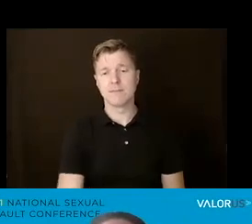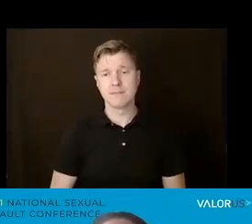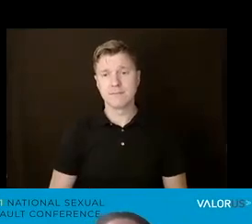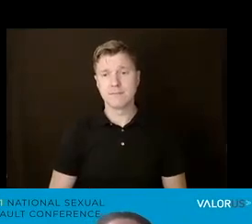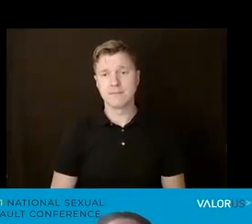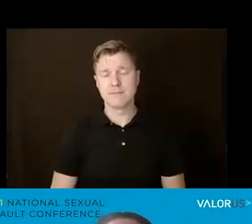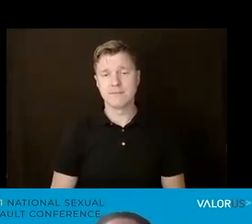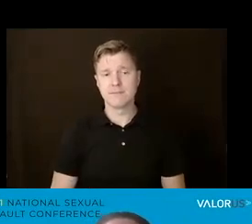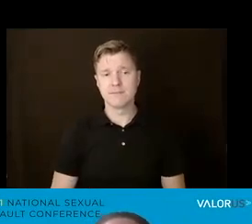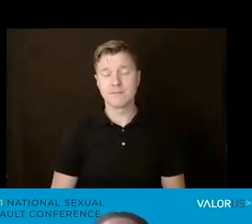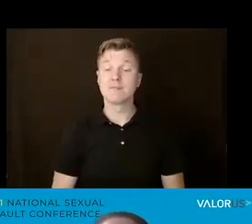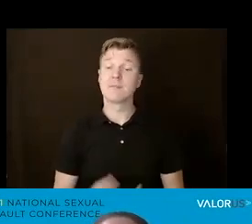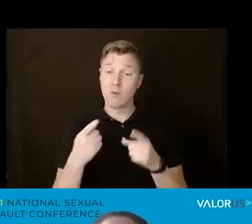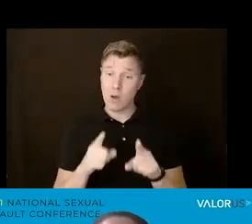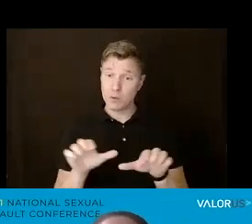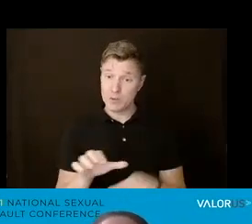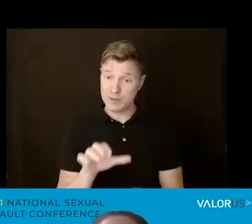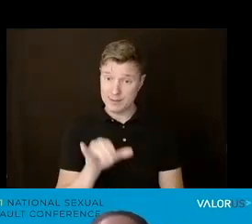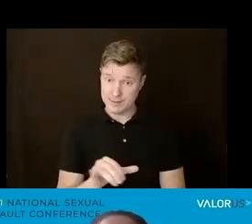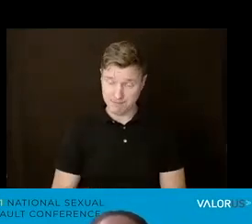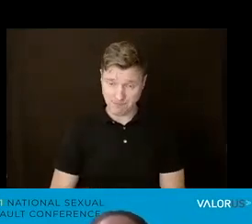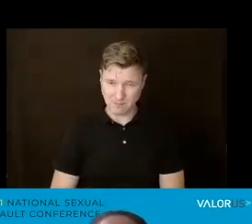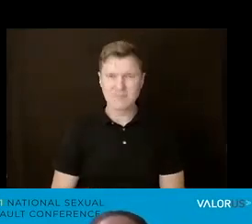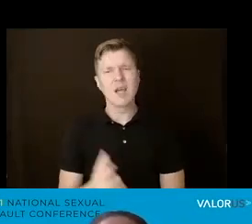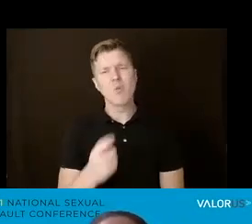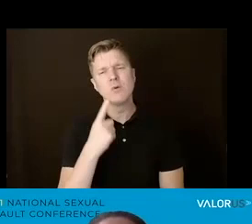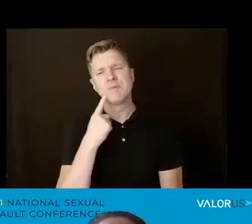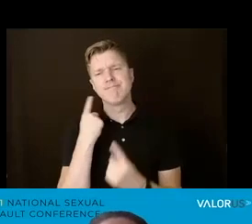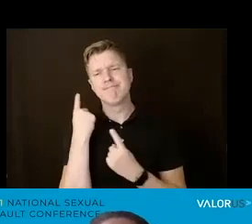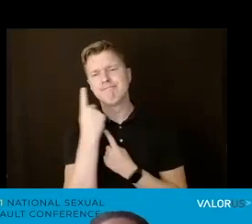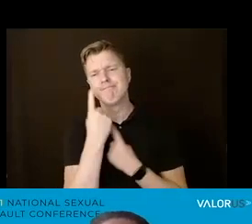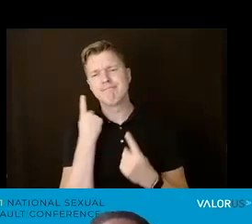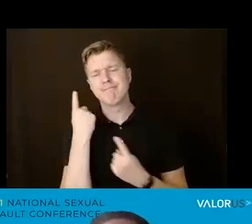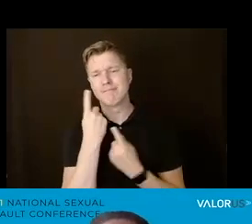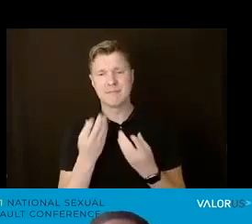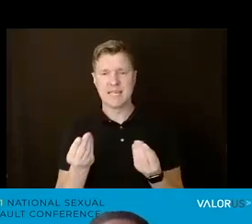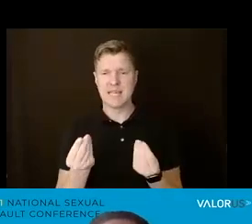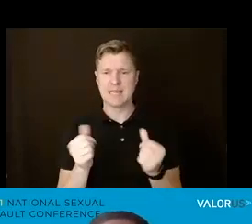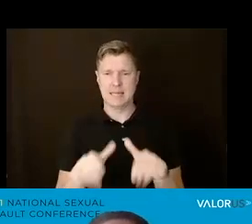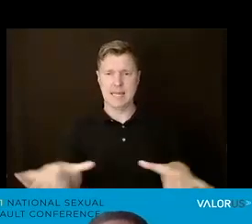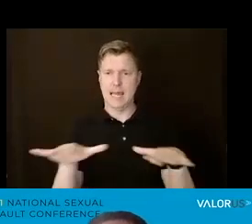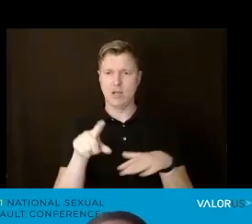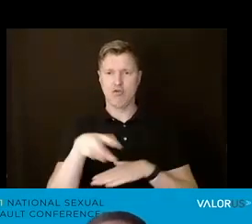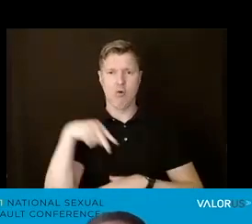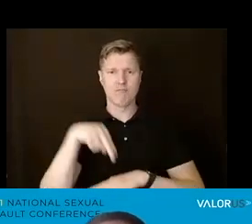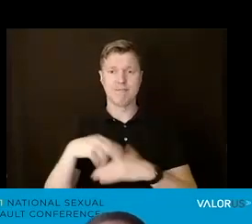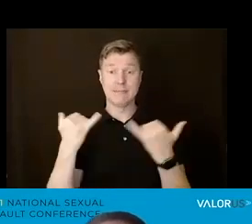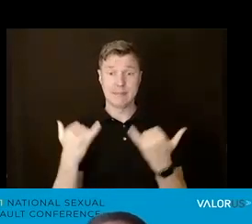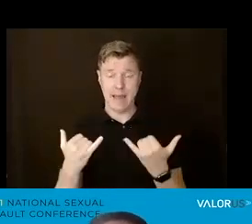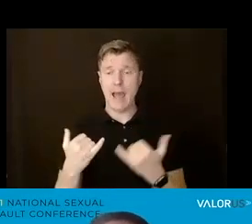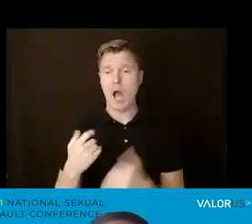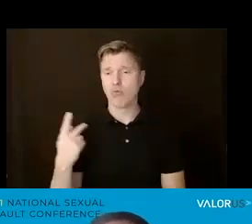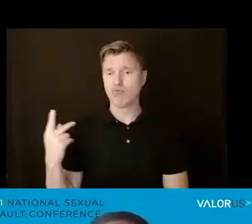And while we're doing that, I'd love for people to think about, the land that you're on. Joanne and I are